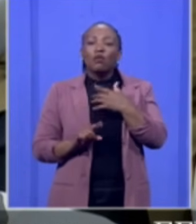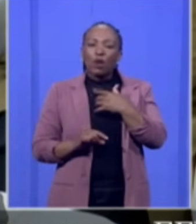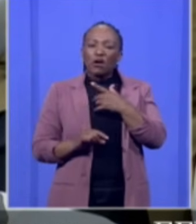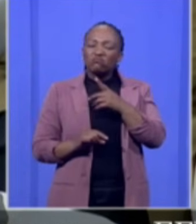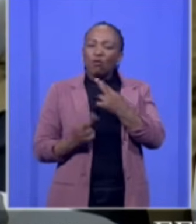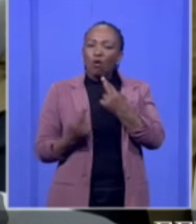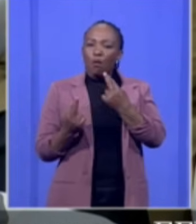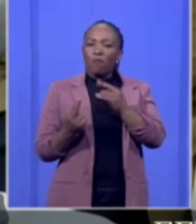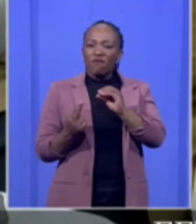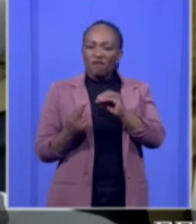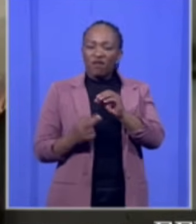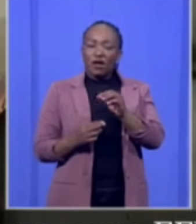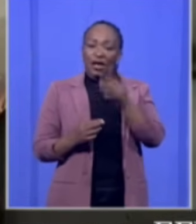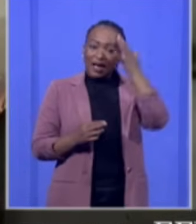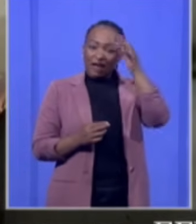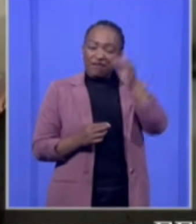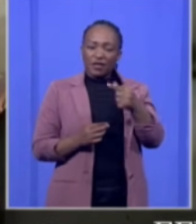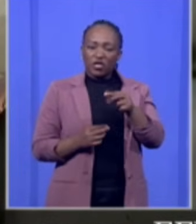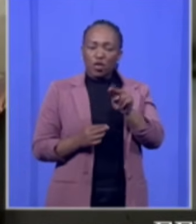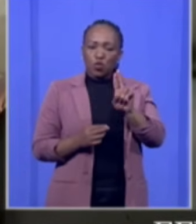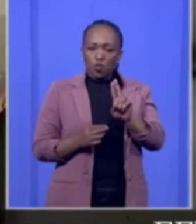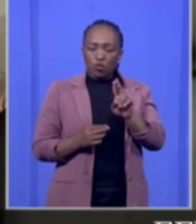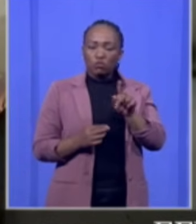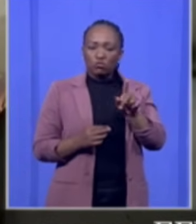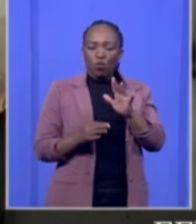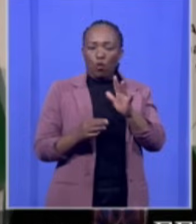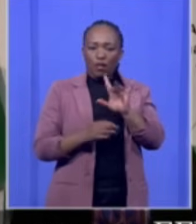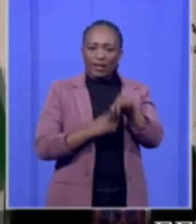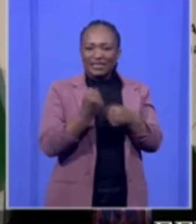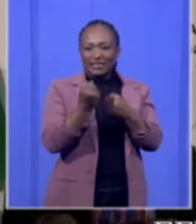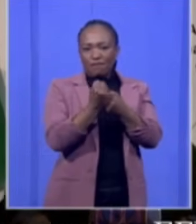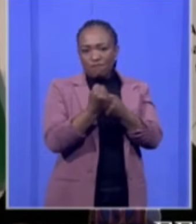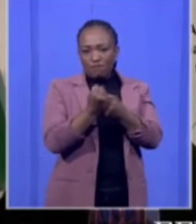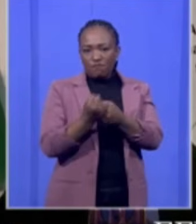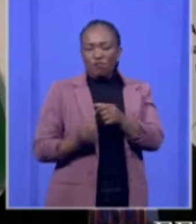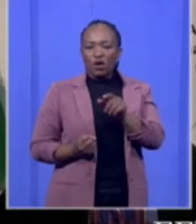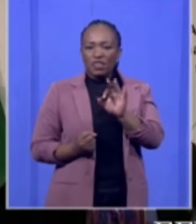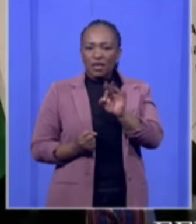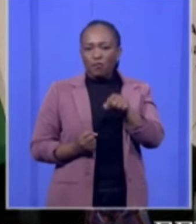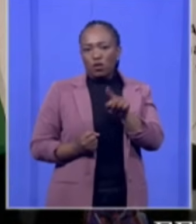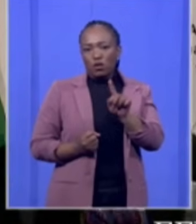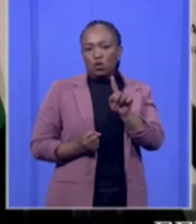hore mmuso wa GNU o tlo voutela ditekanyetso tsa 3.0.